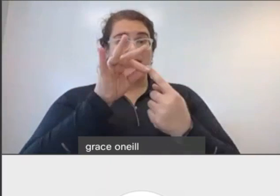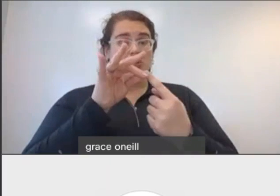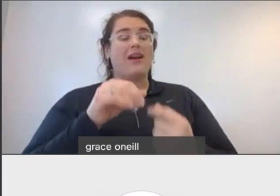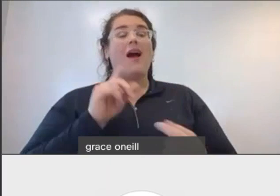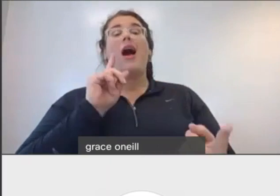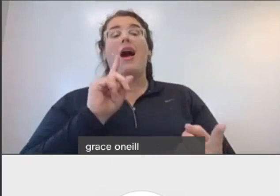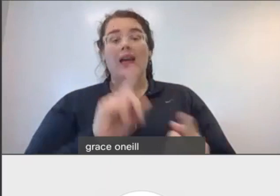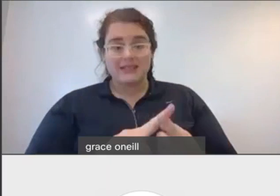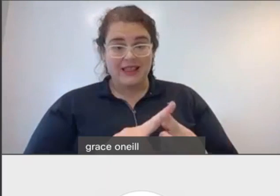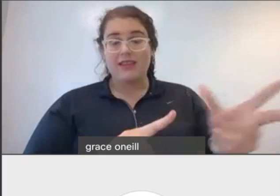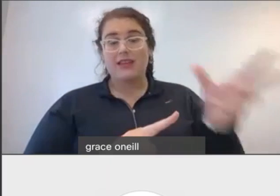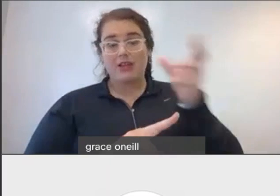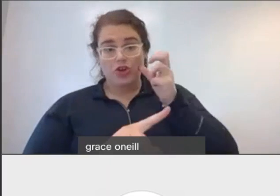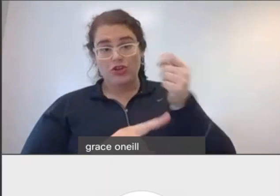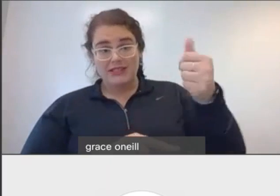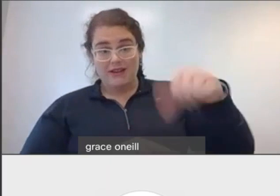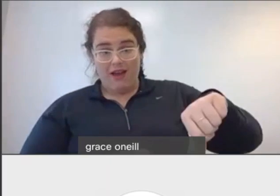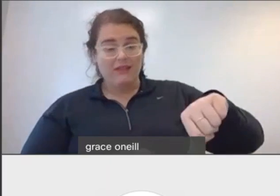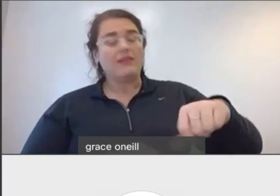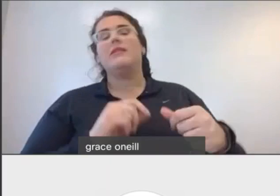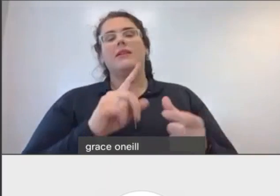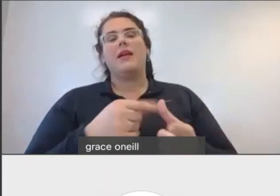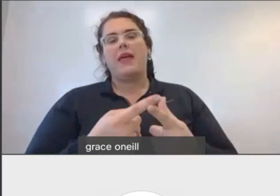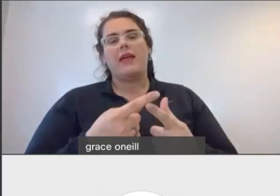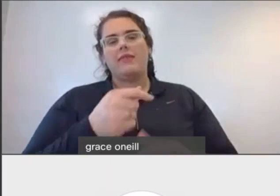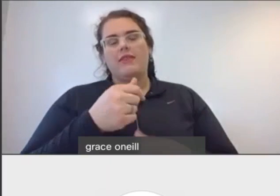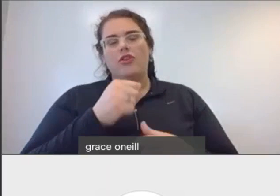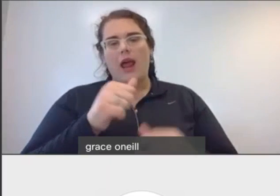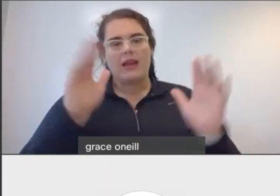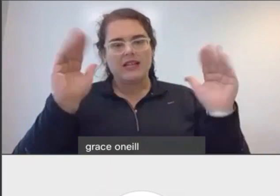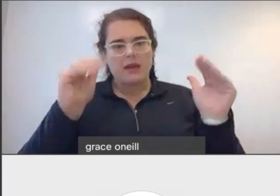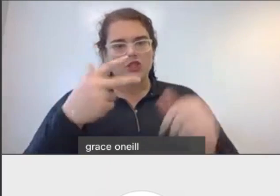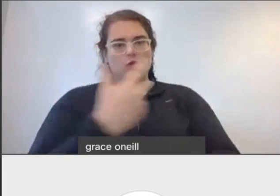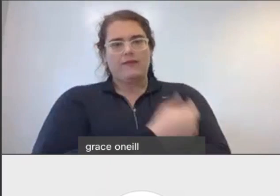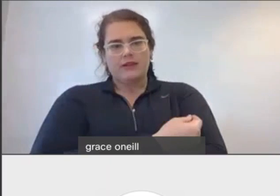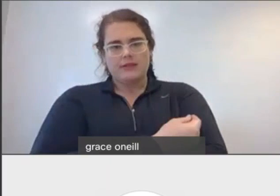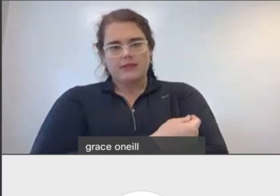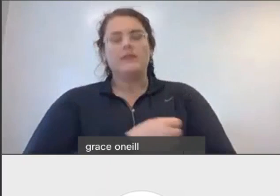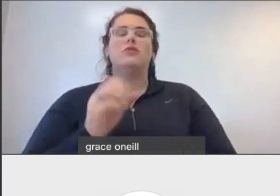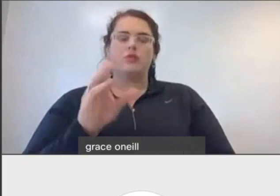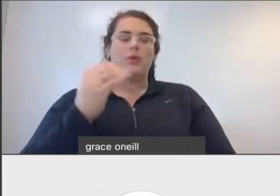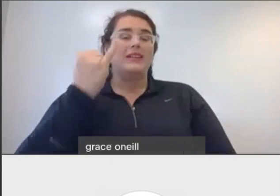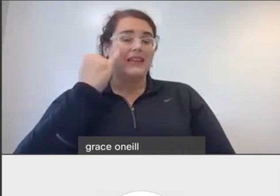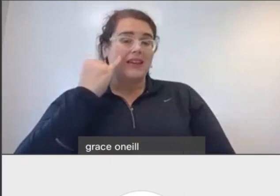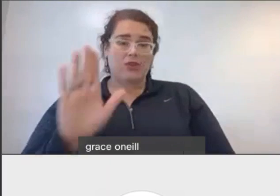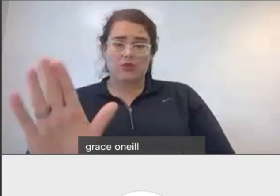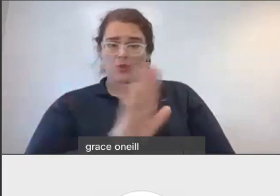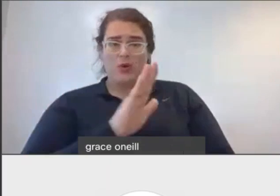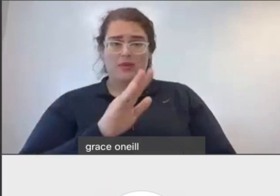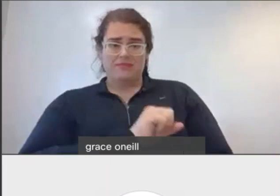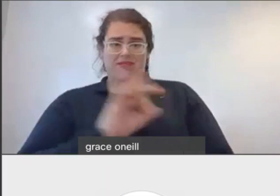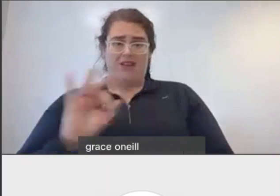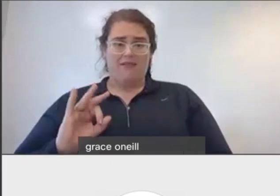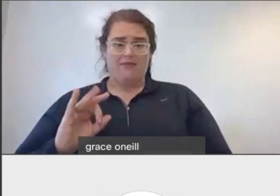the vaccine. So for folks who you have working for you currently, who have sought a waiver,